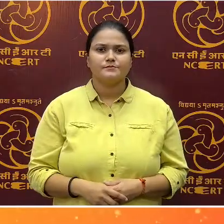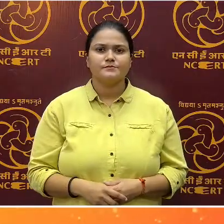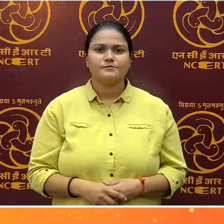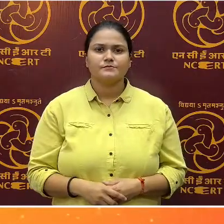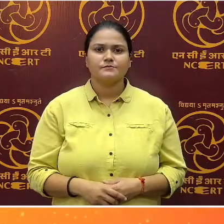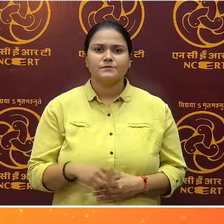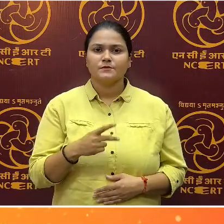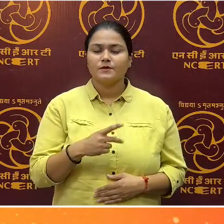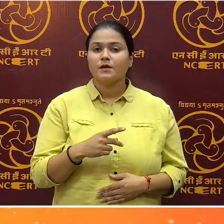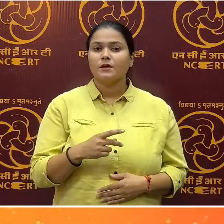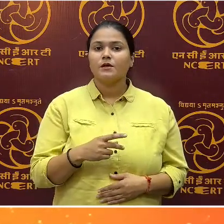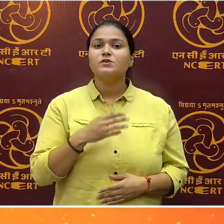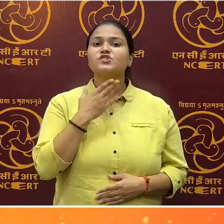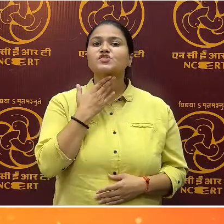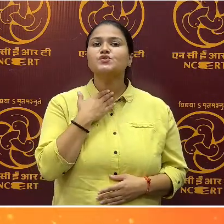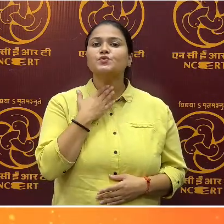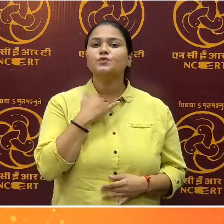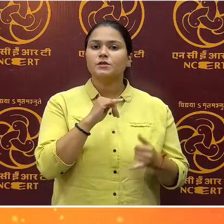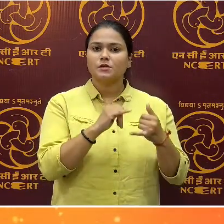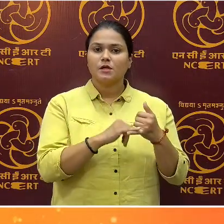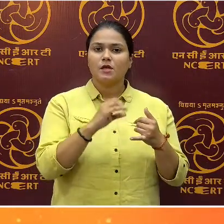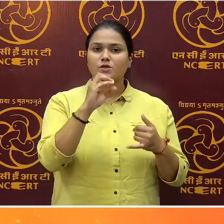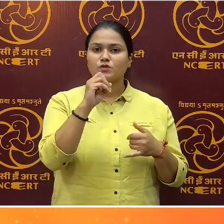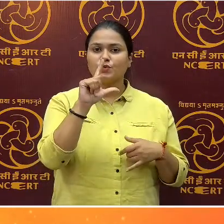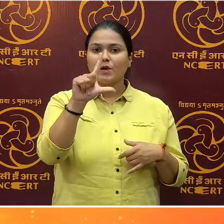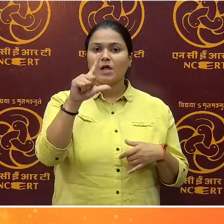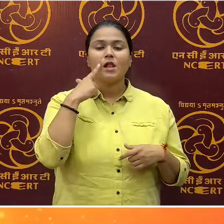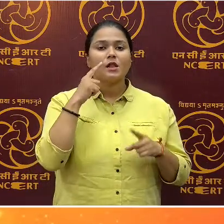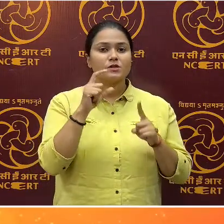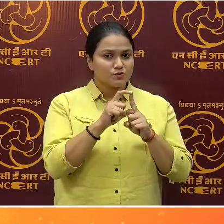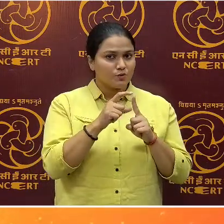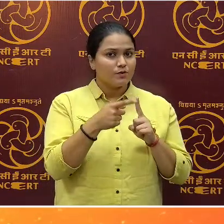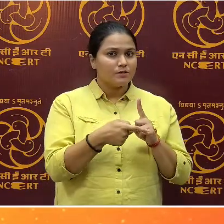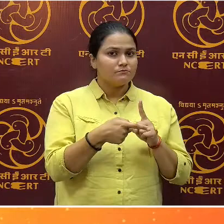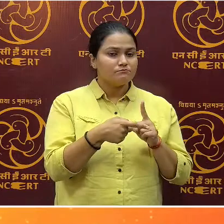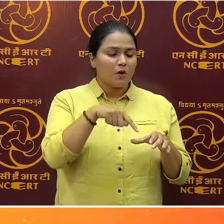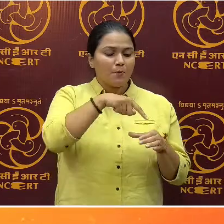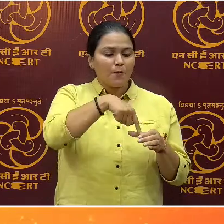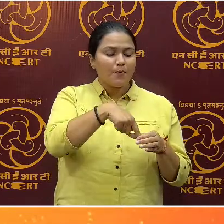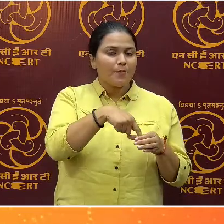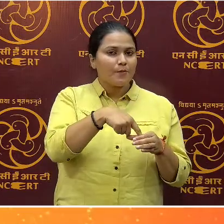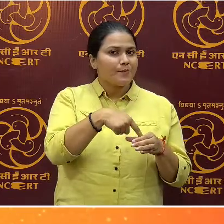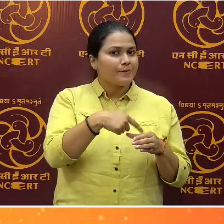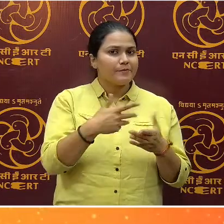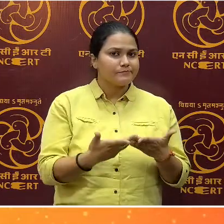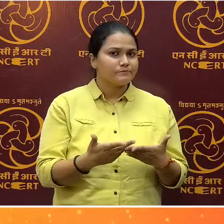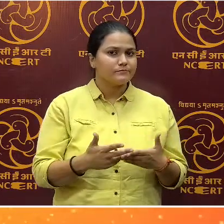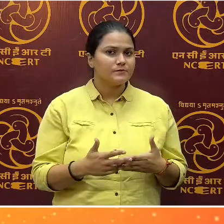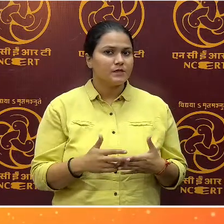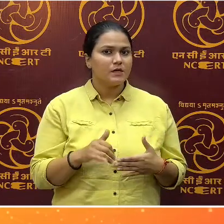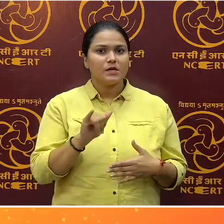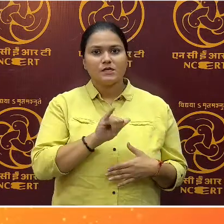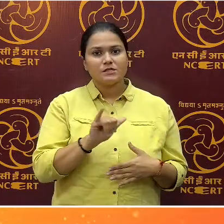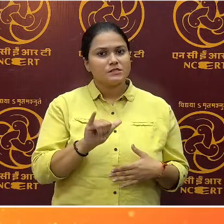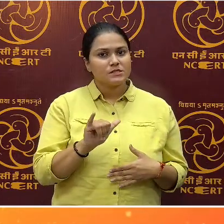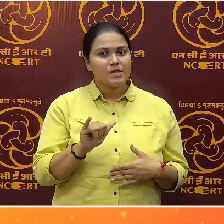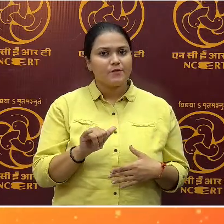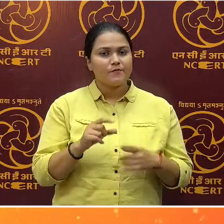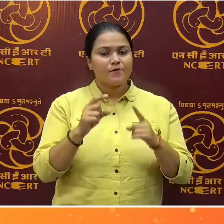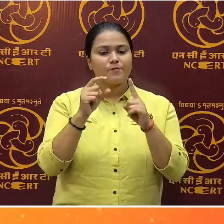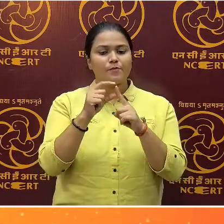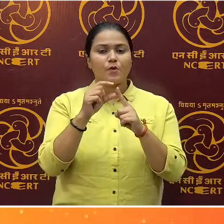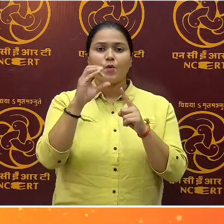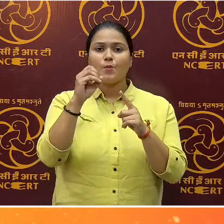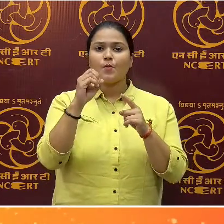solid state. Yes. Solid was dissolved in liquid. Same with the potassium permanganate